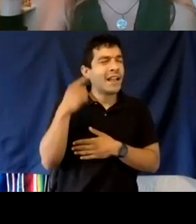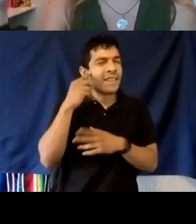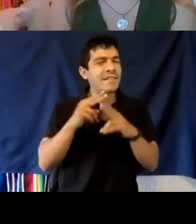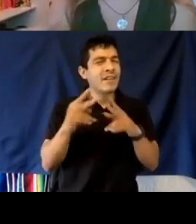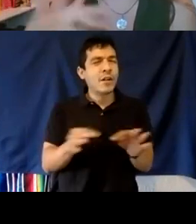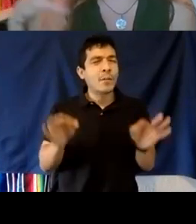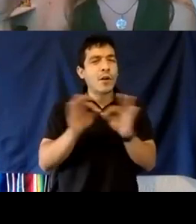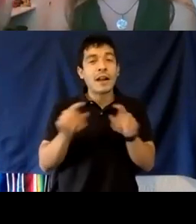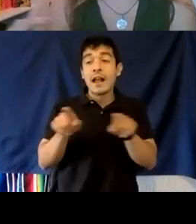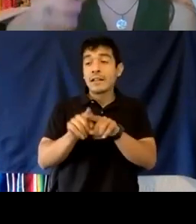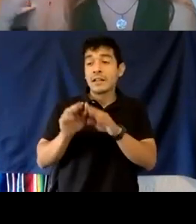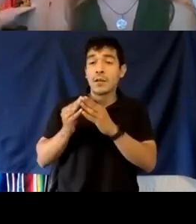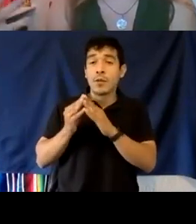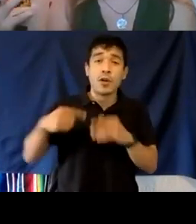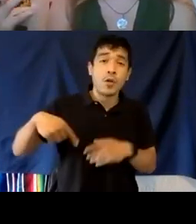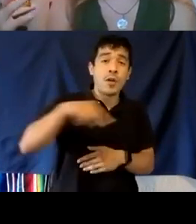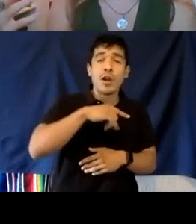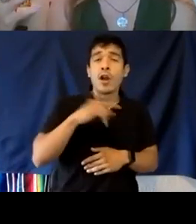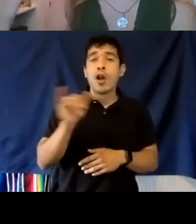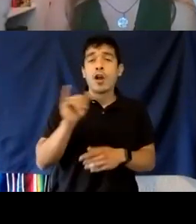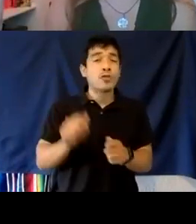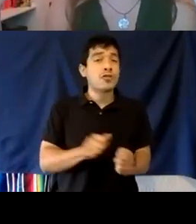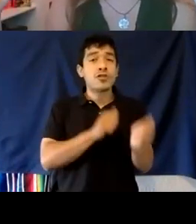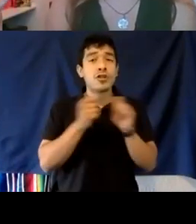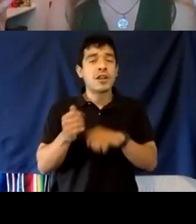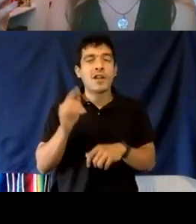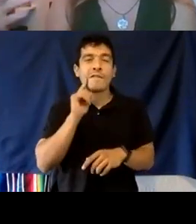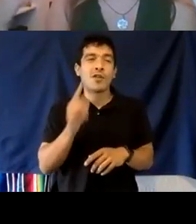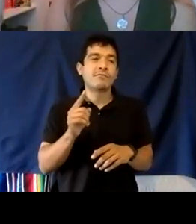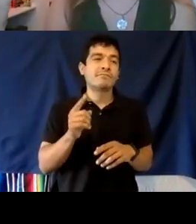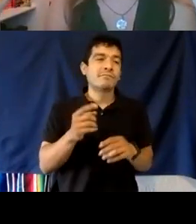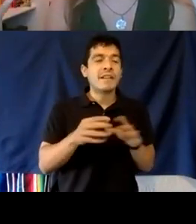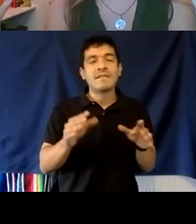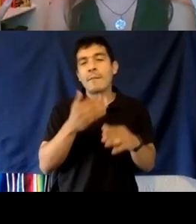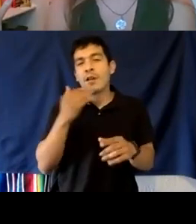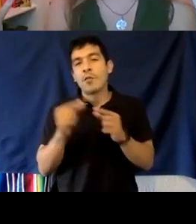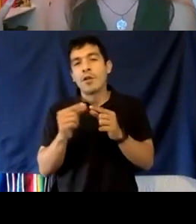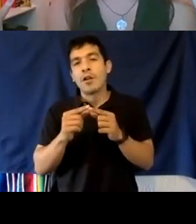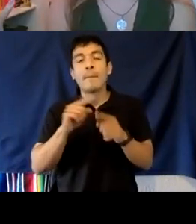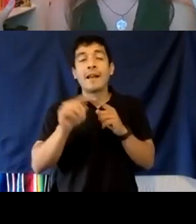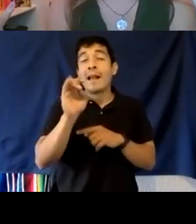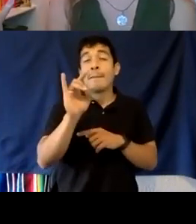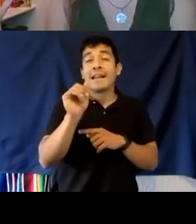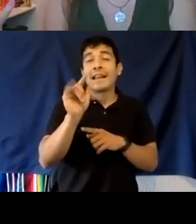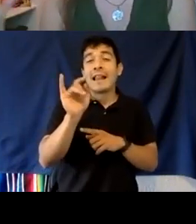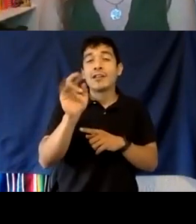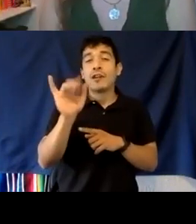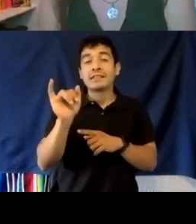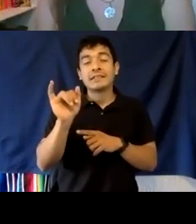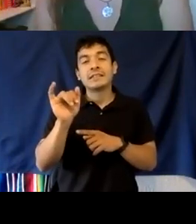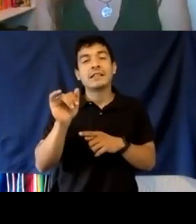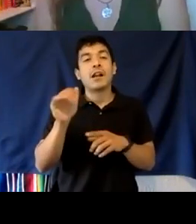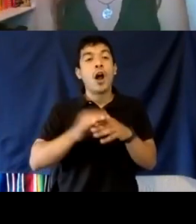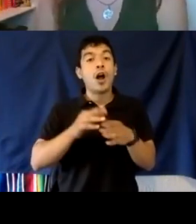we as a community are also refining our, for lack of a better term, sort of media literacy on research that we think is